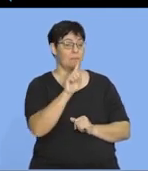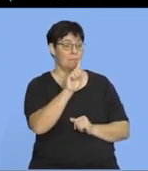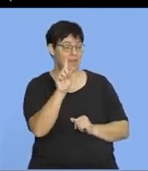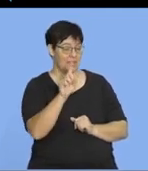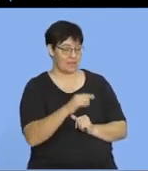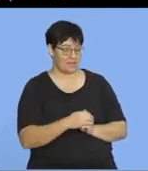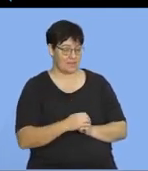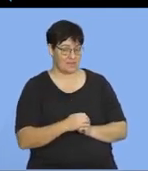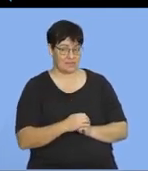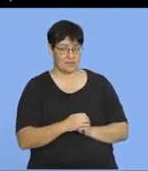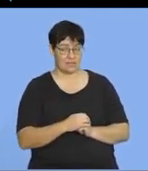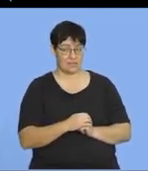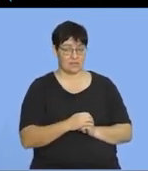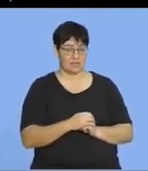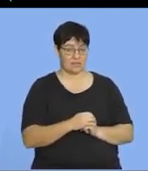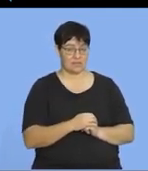But